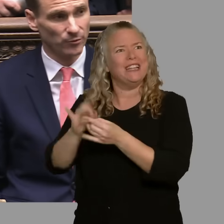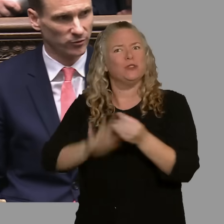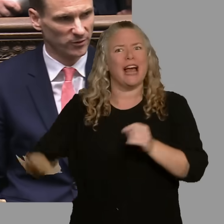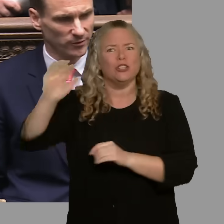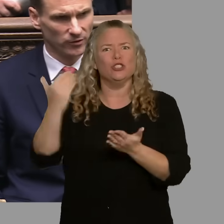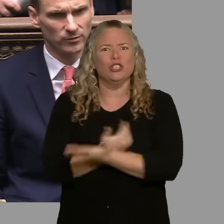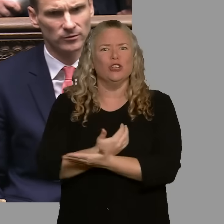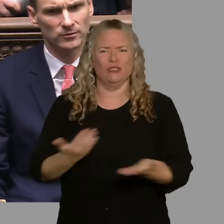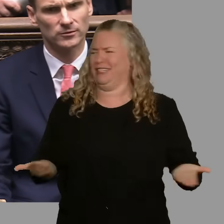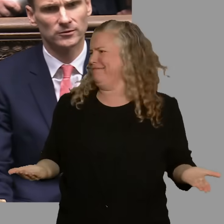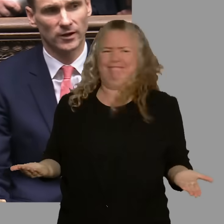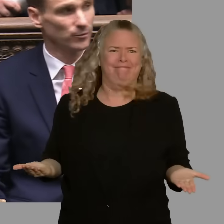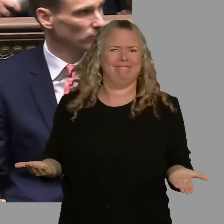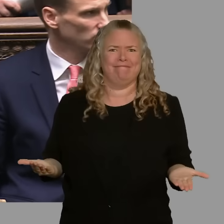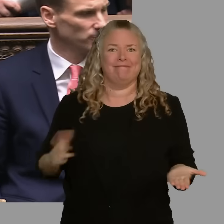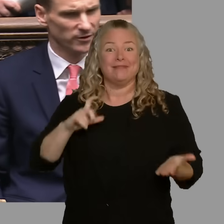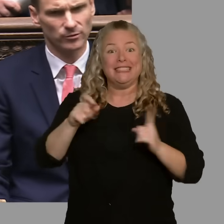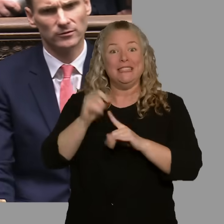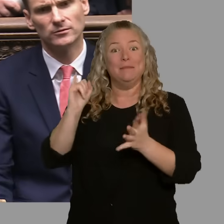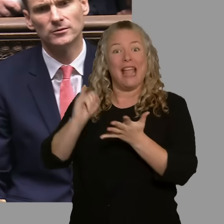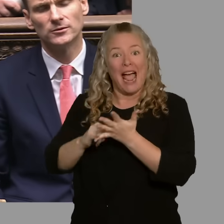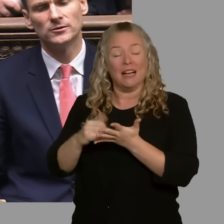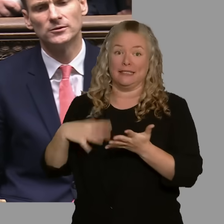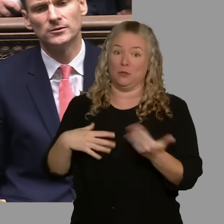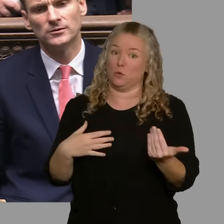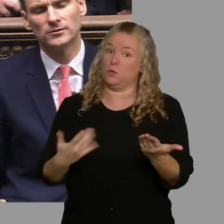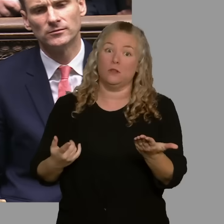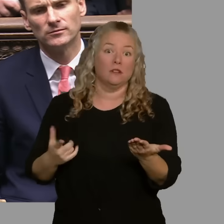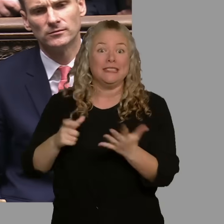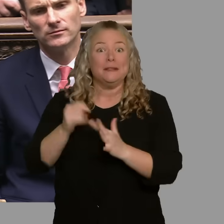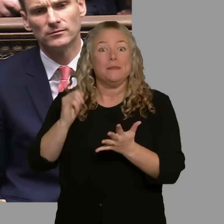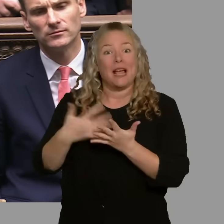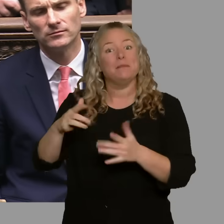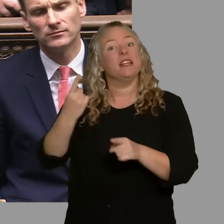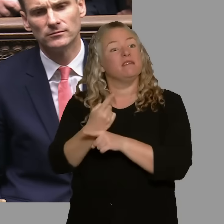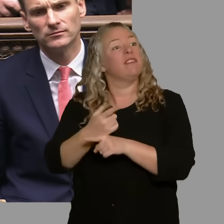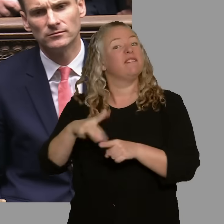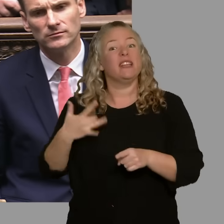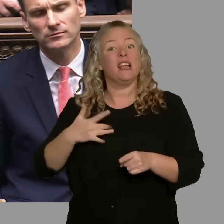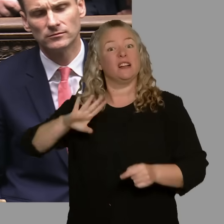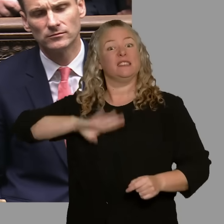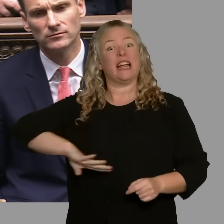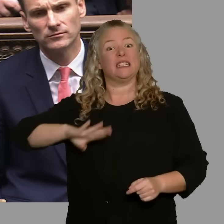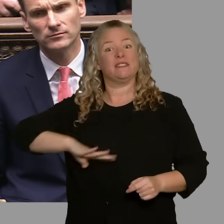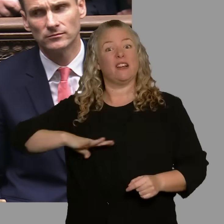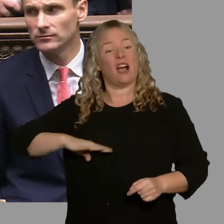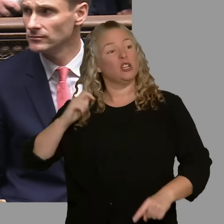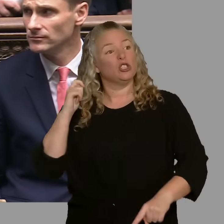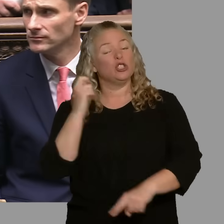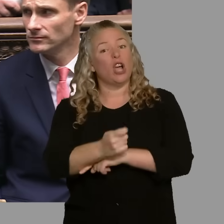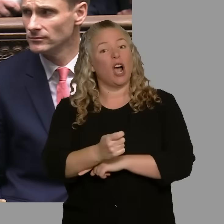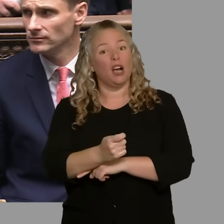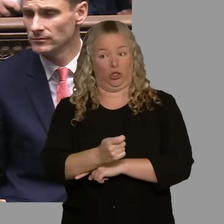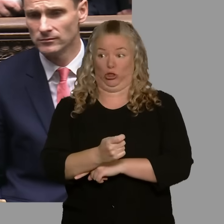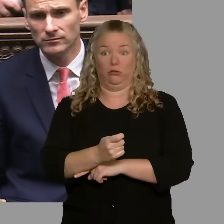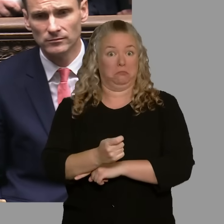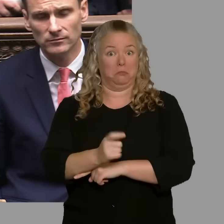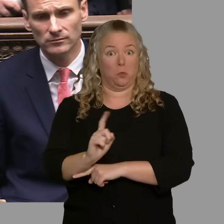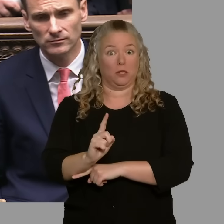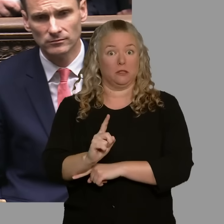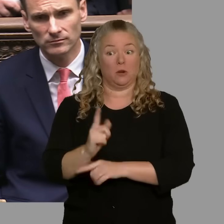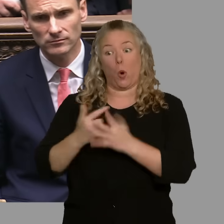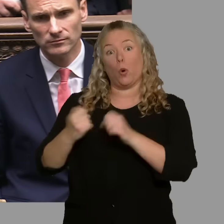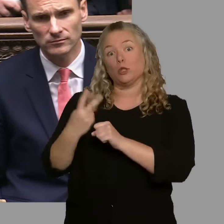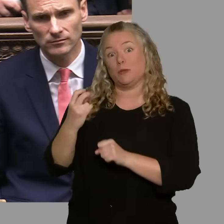2024. The Sunday Times reported that Jonathan Powell, the Prime Minister's national security advisor, convened